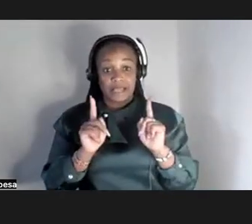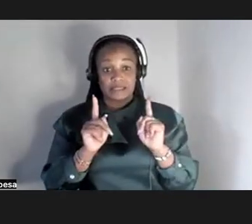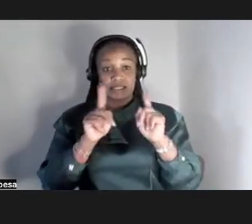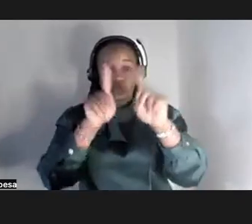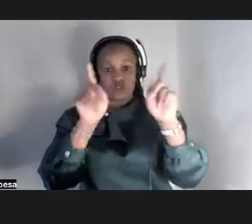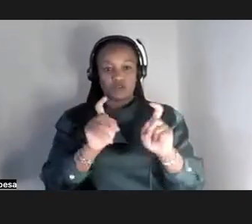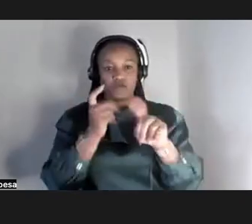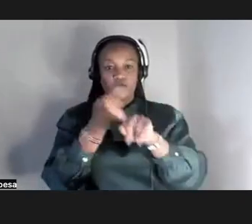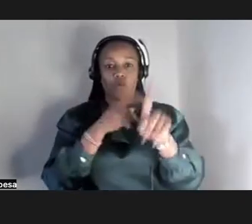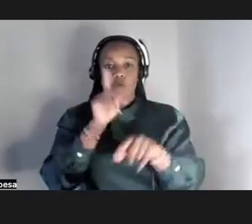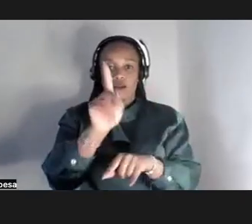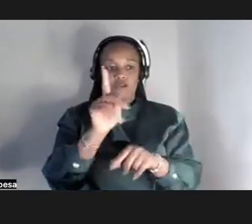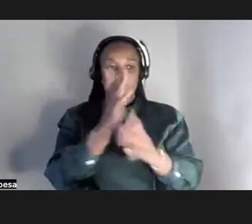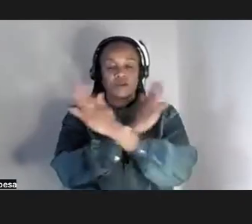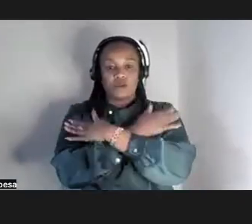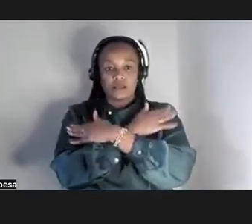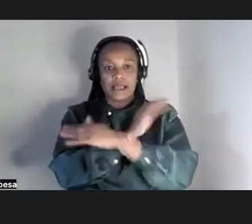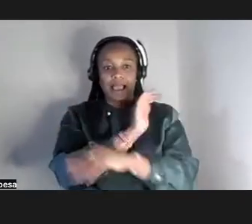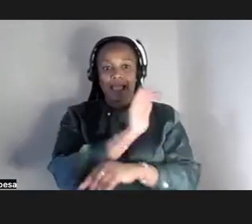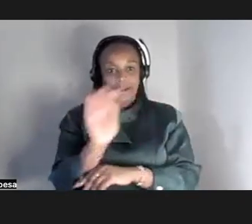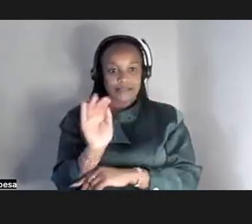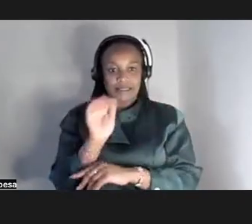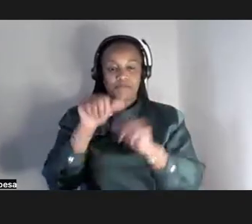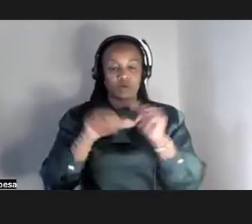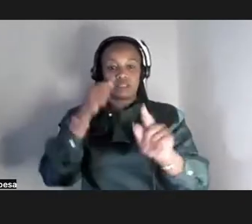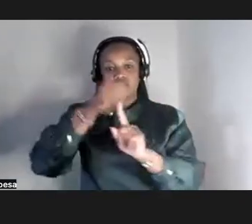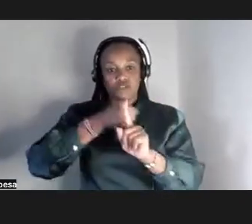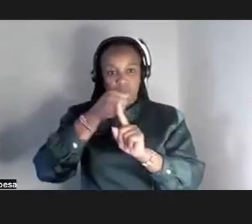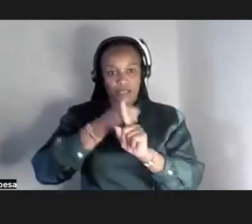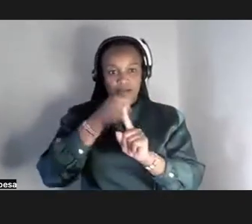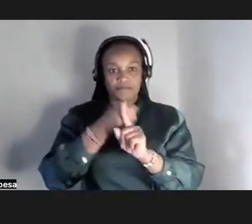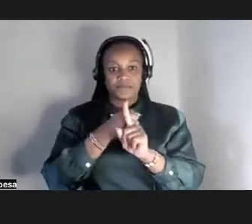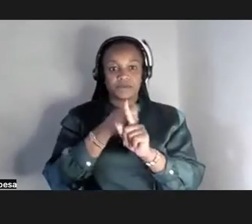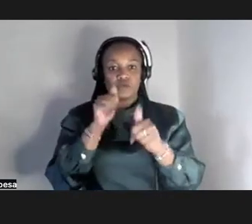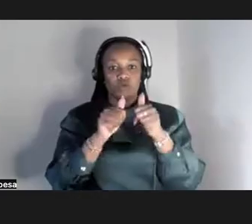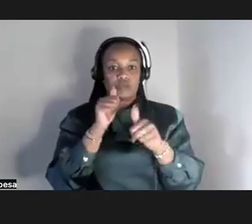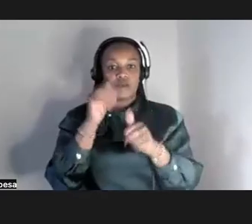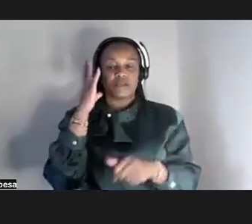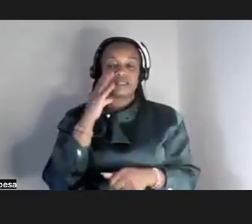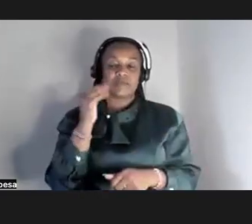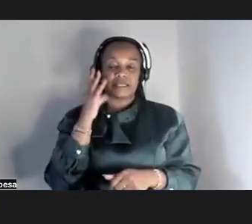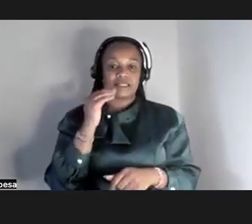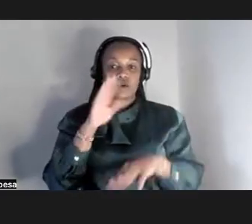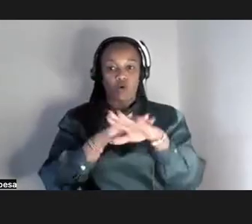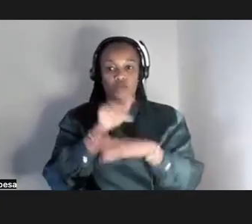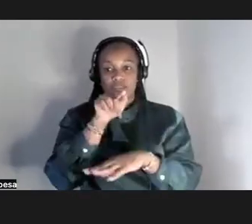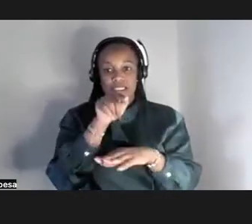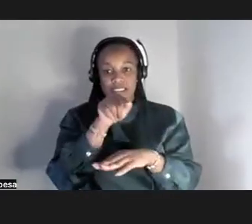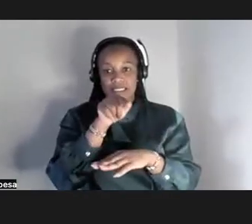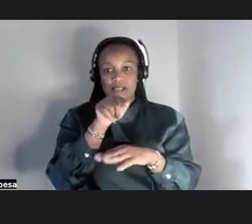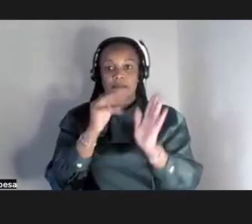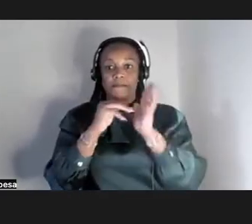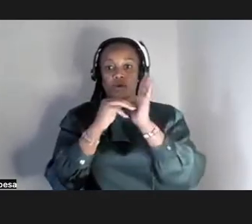colleagues, who asks about the rollback or the pushback that we've experienced maybe on this model health facility. Have